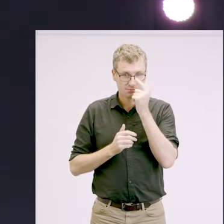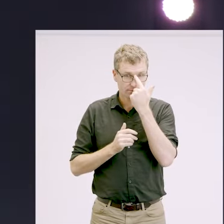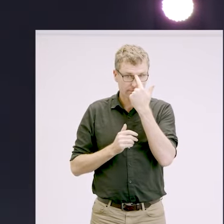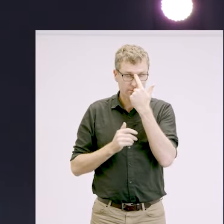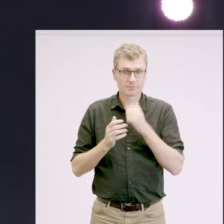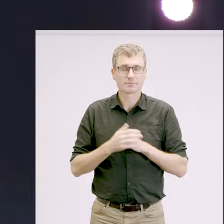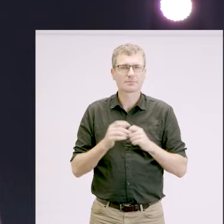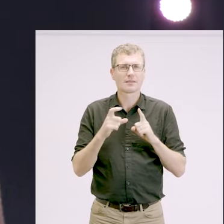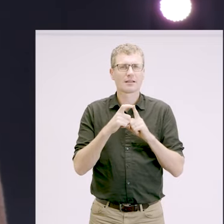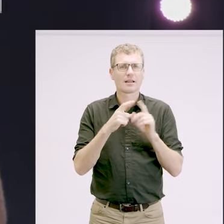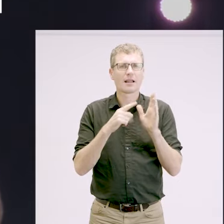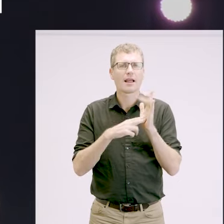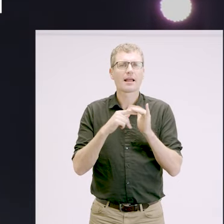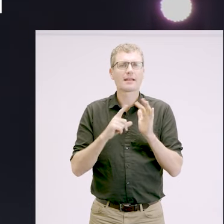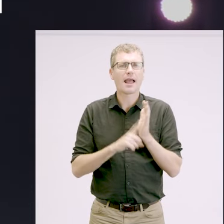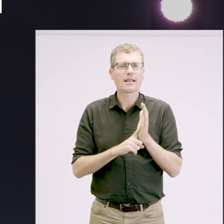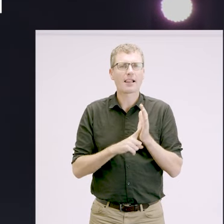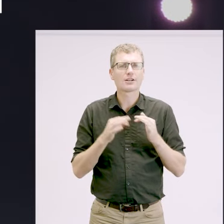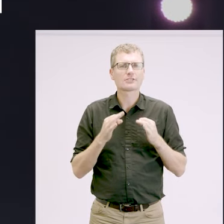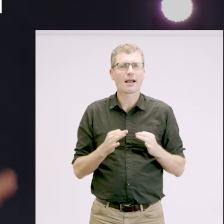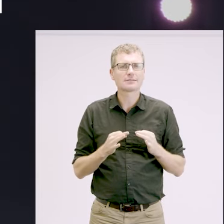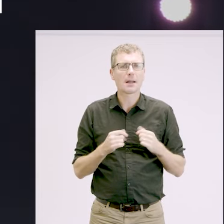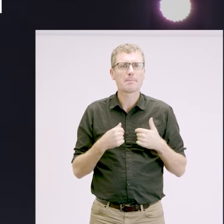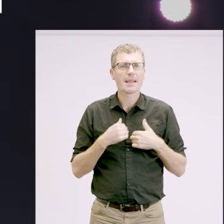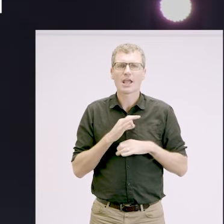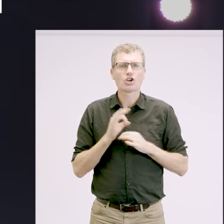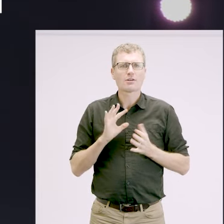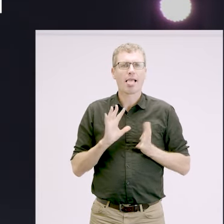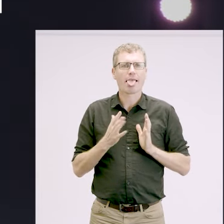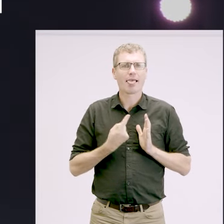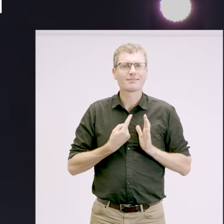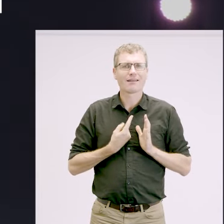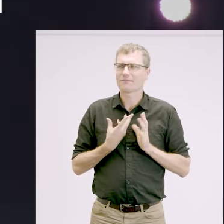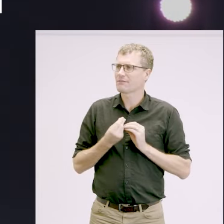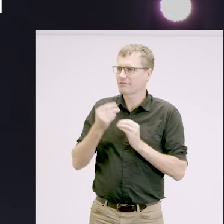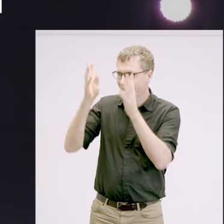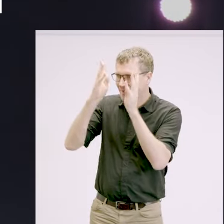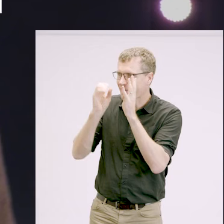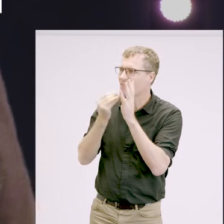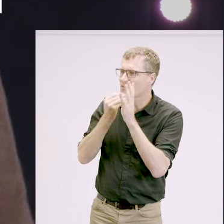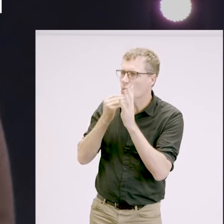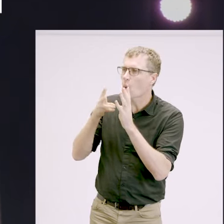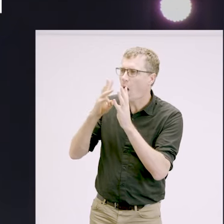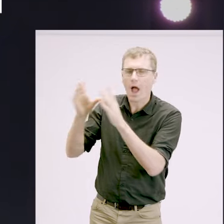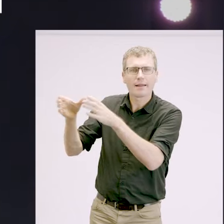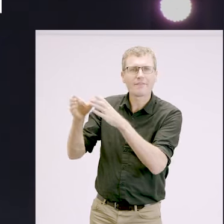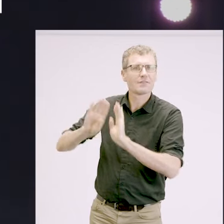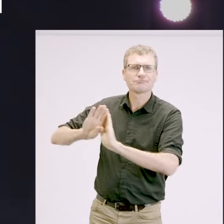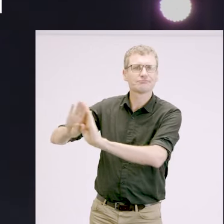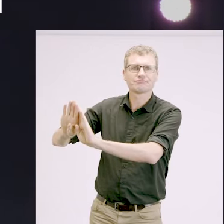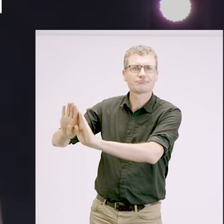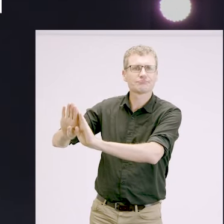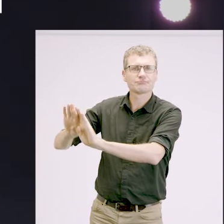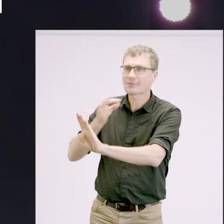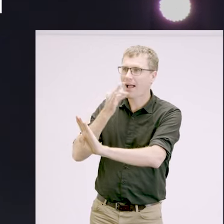fiery furnace story. But Daniel resolved that he would not defile himself with the king's food or